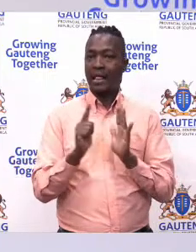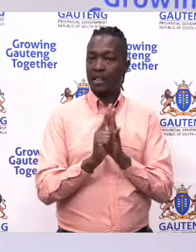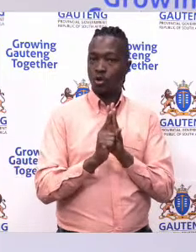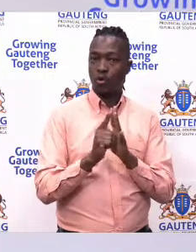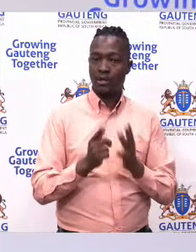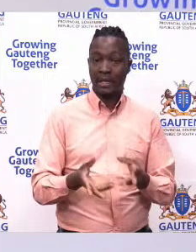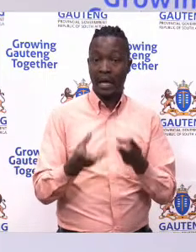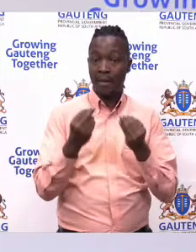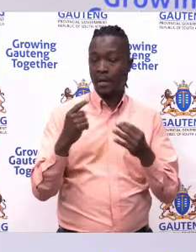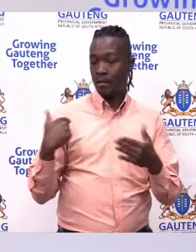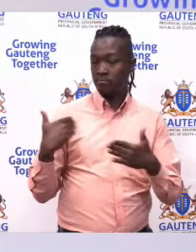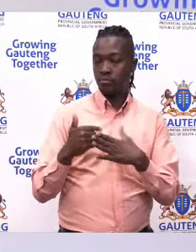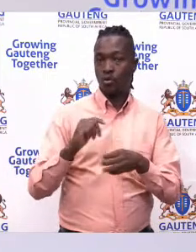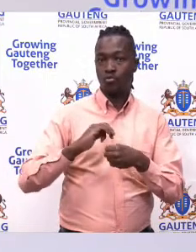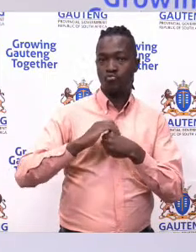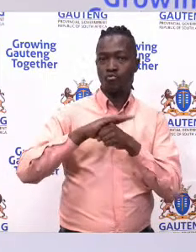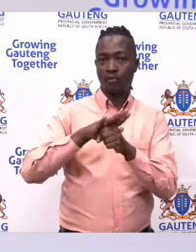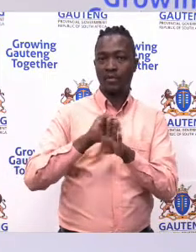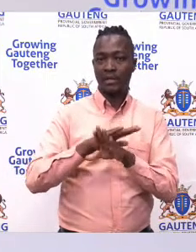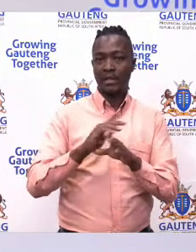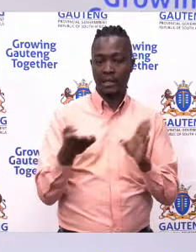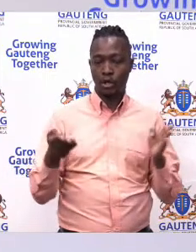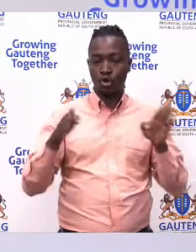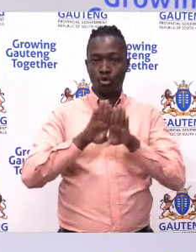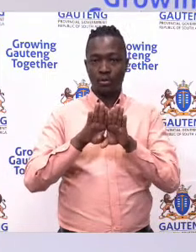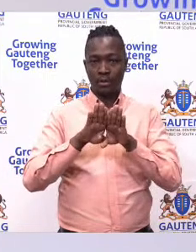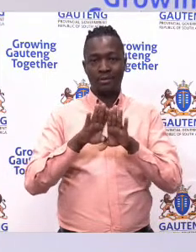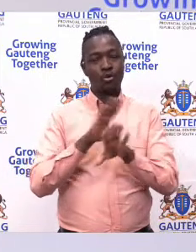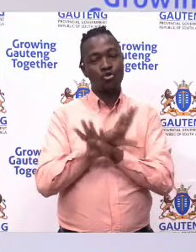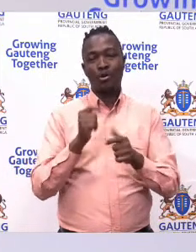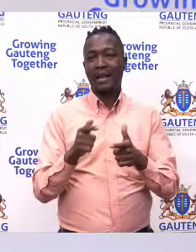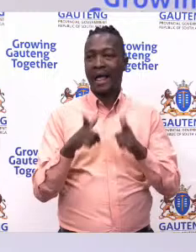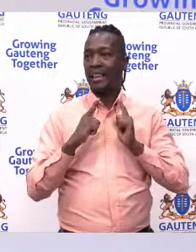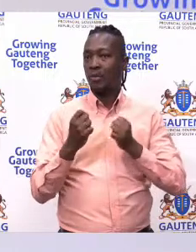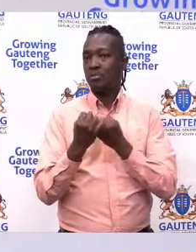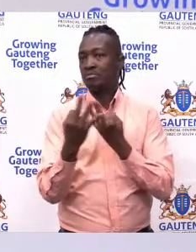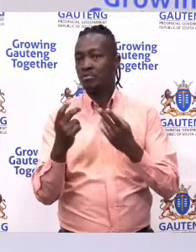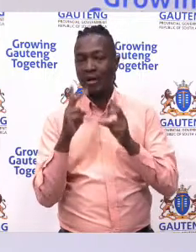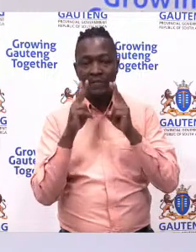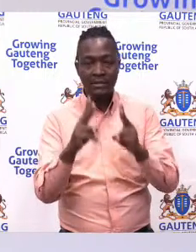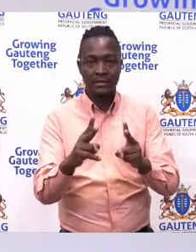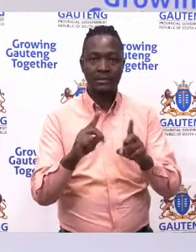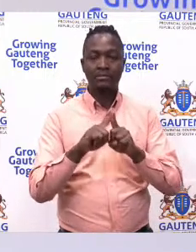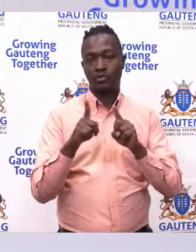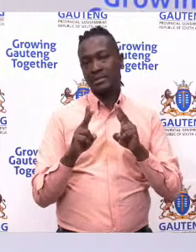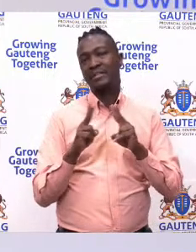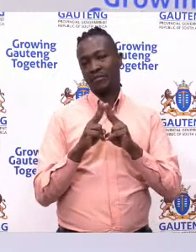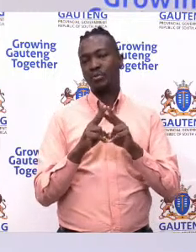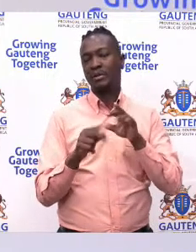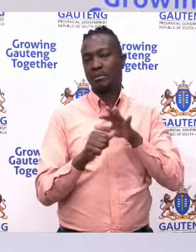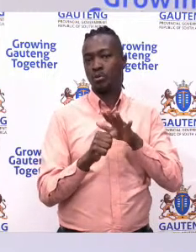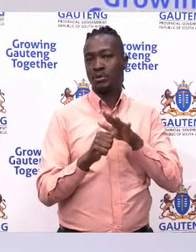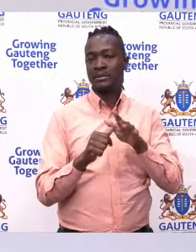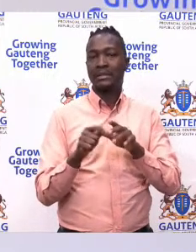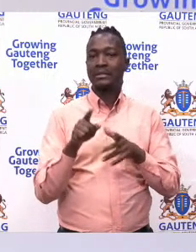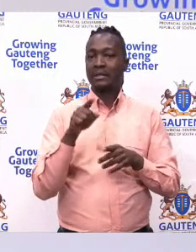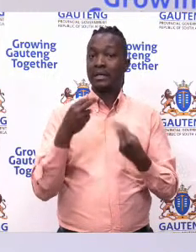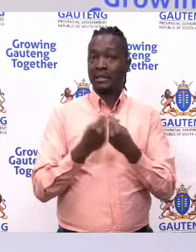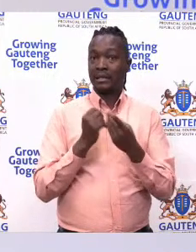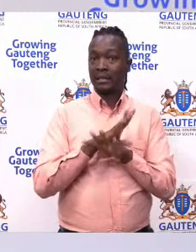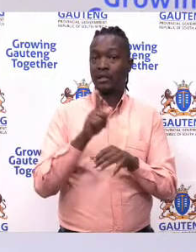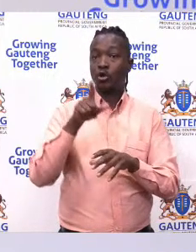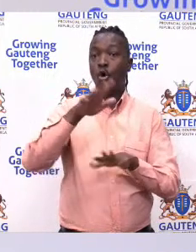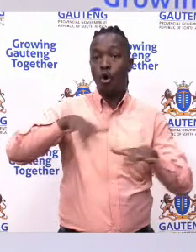are coming up on COVID and the lockdown, not allowing a lot of visits. So it's an important aspect so that the families are able